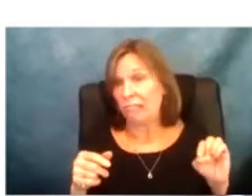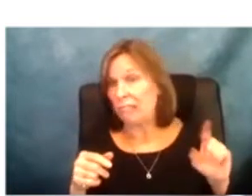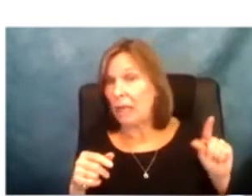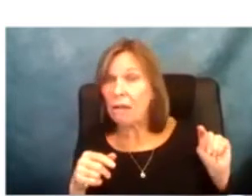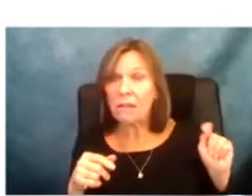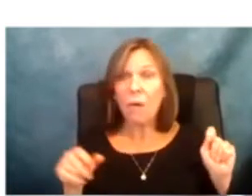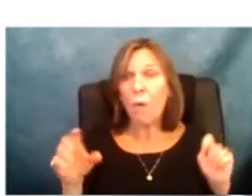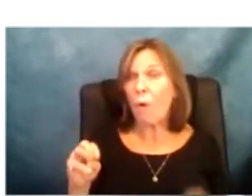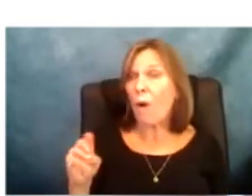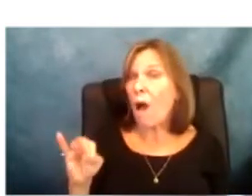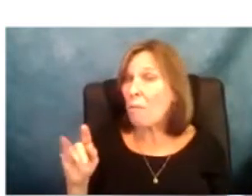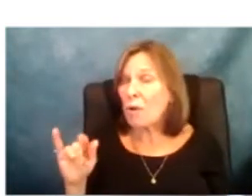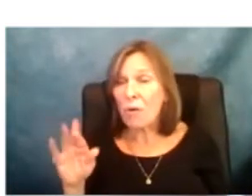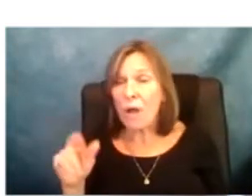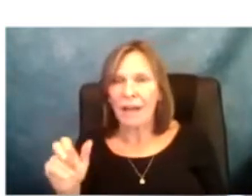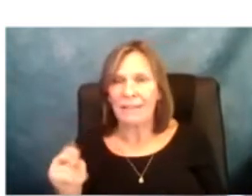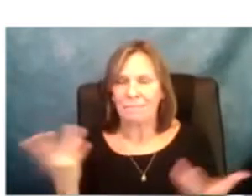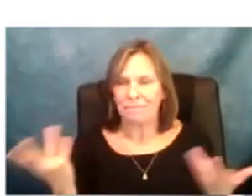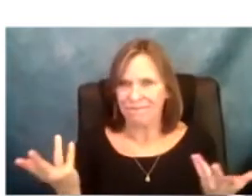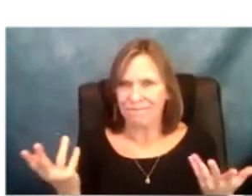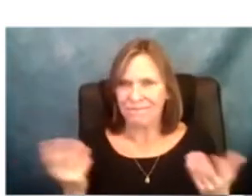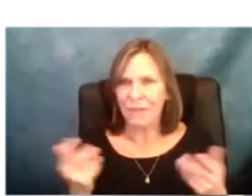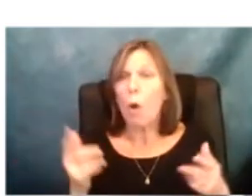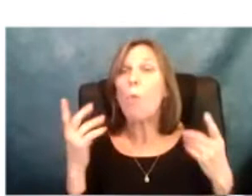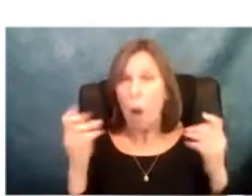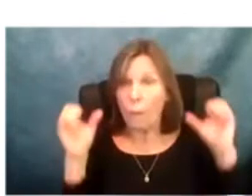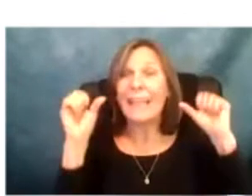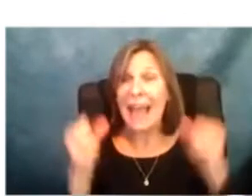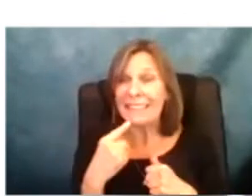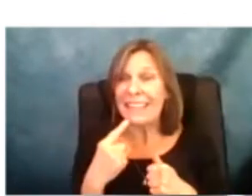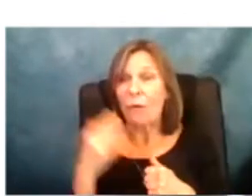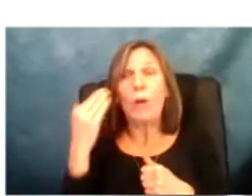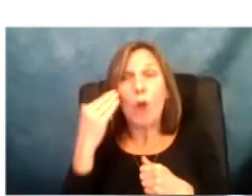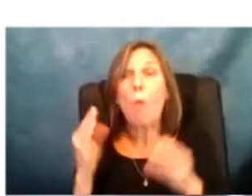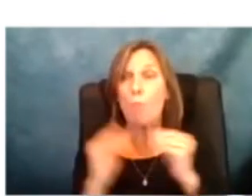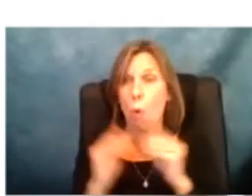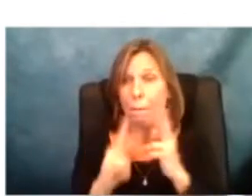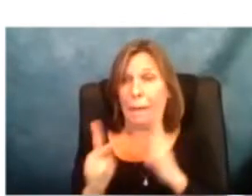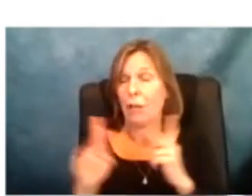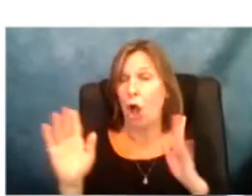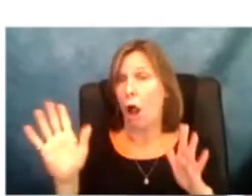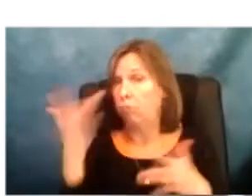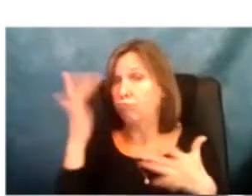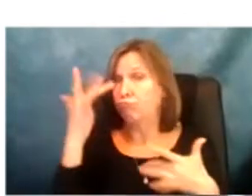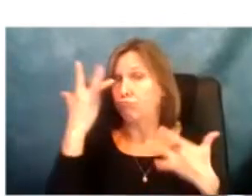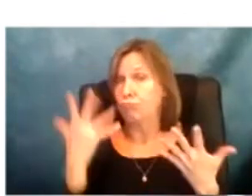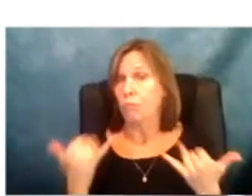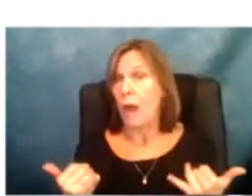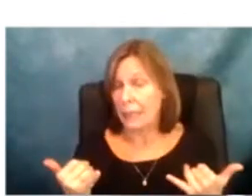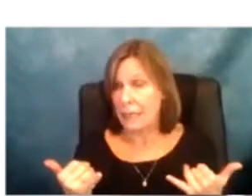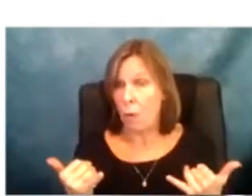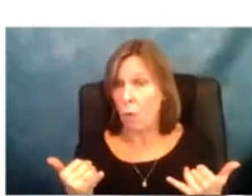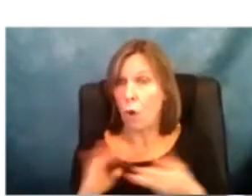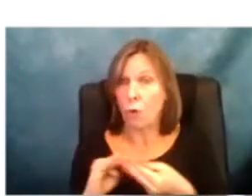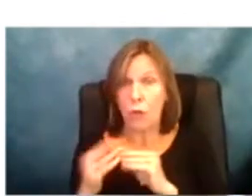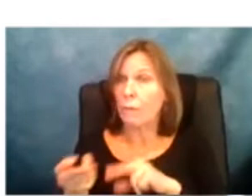are, but what we can do is say, well, we know a lot more people are getting sick right now, and we're able to kind of